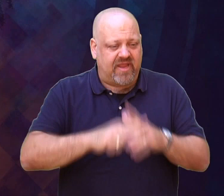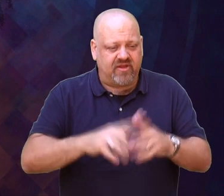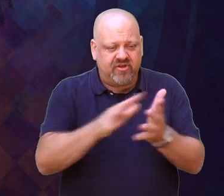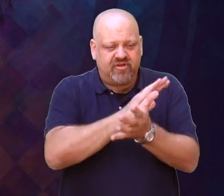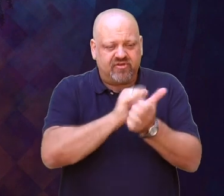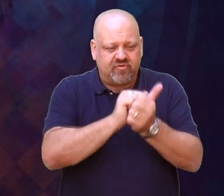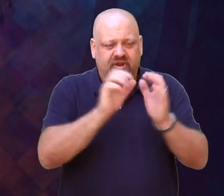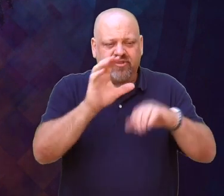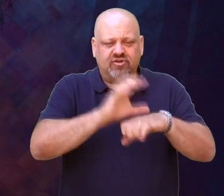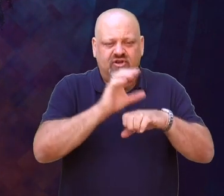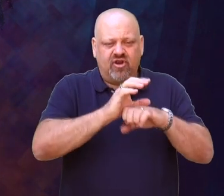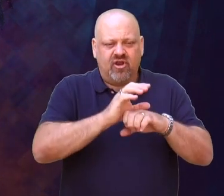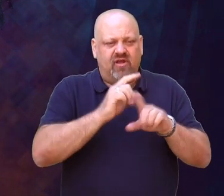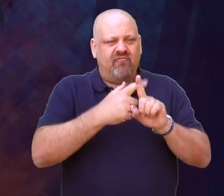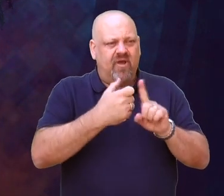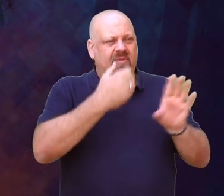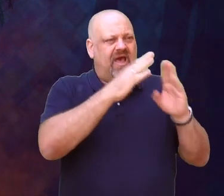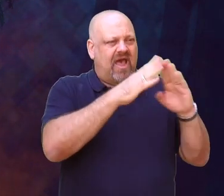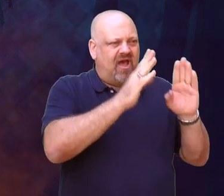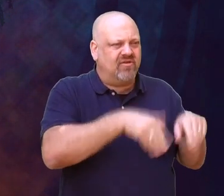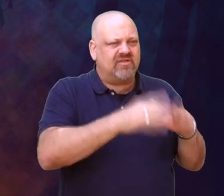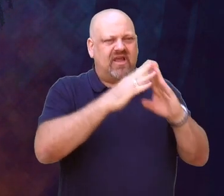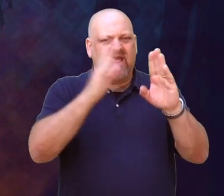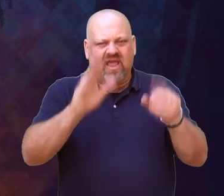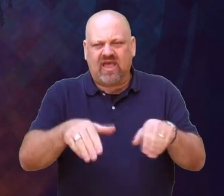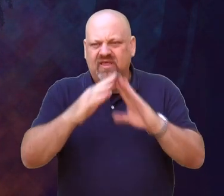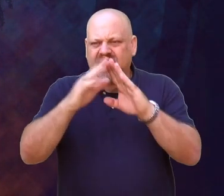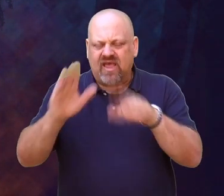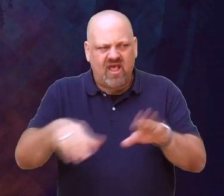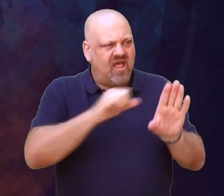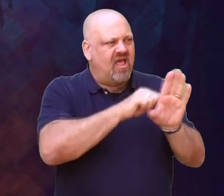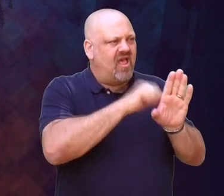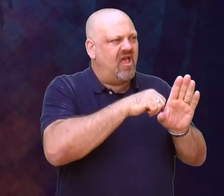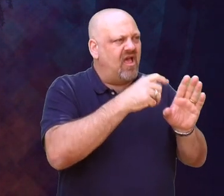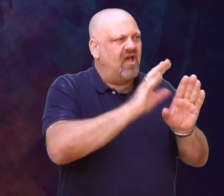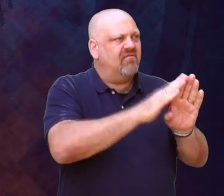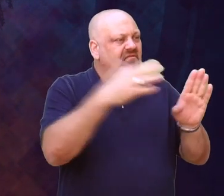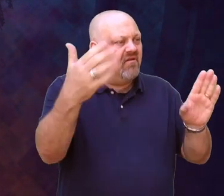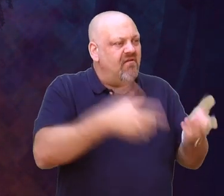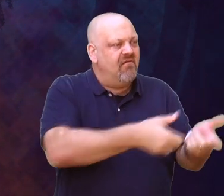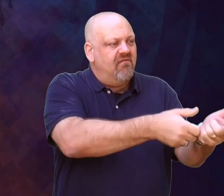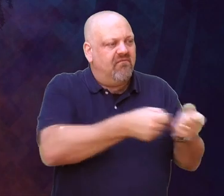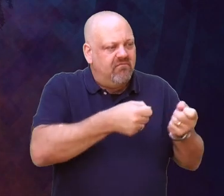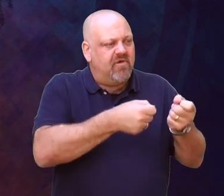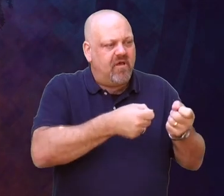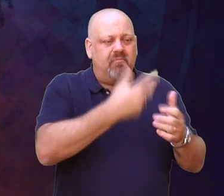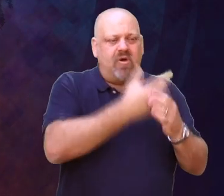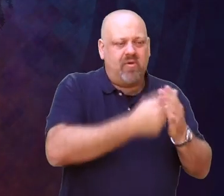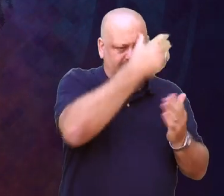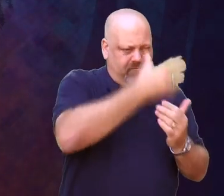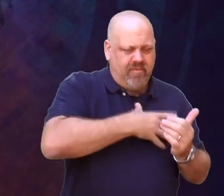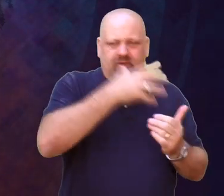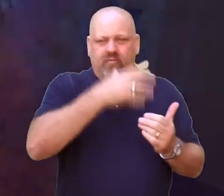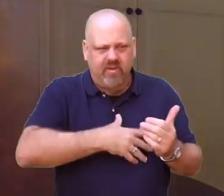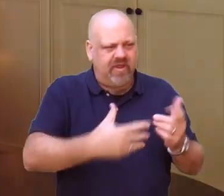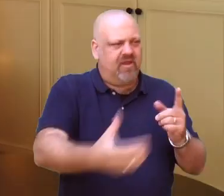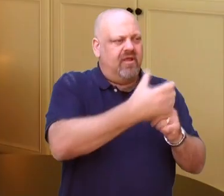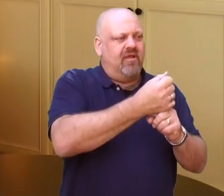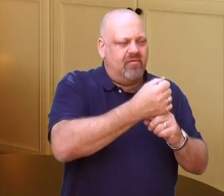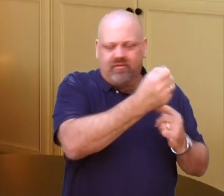church. Going from house to house, he dragged off both men and women and put them in